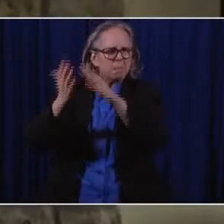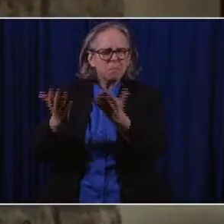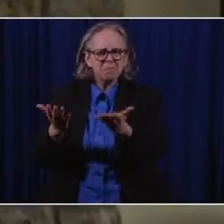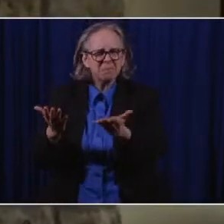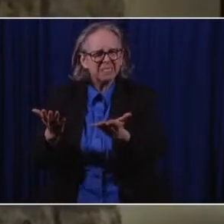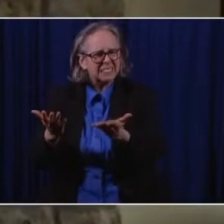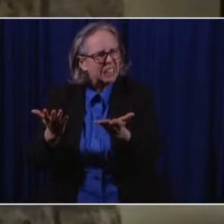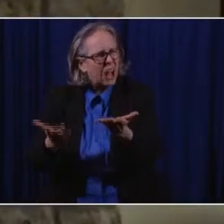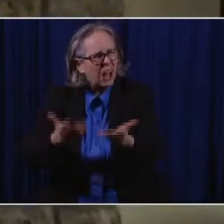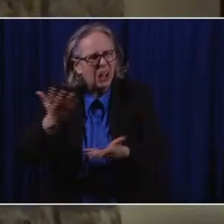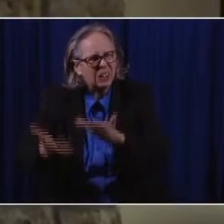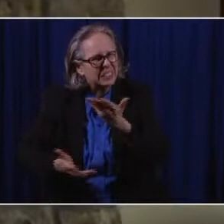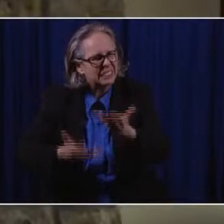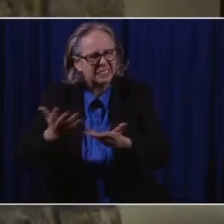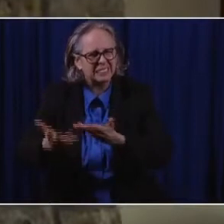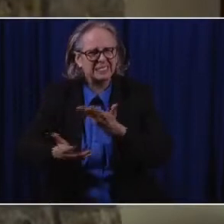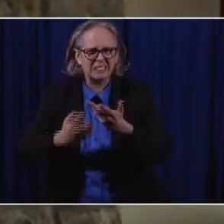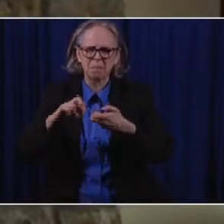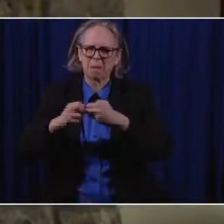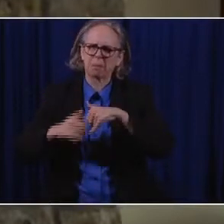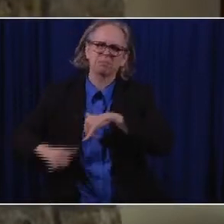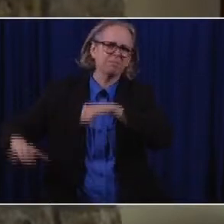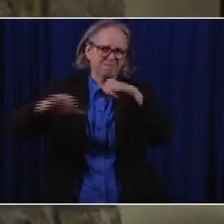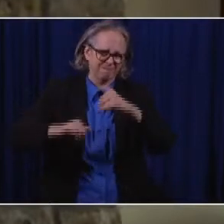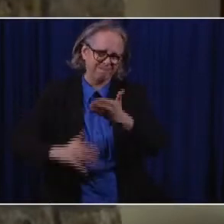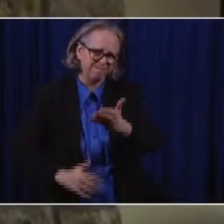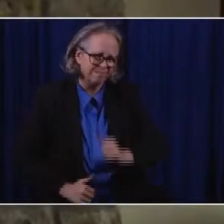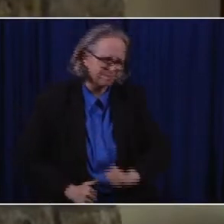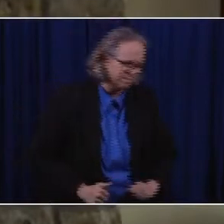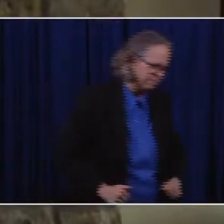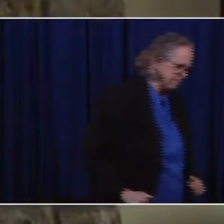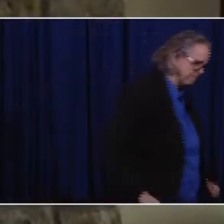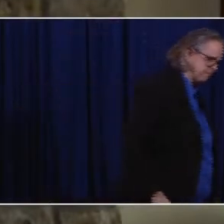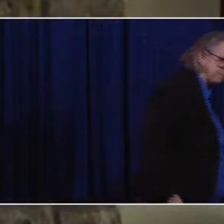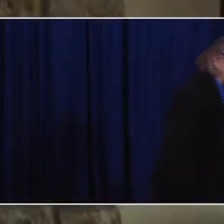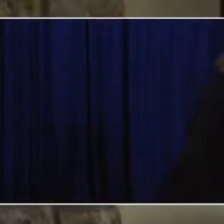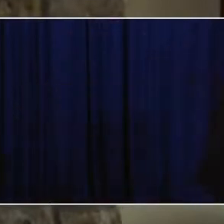Next question is from Marty Schladen at the Ohio Capitol Journal.